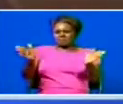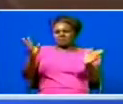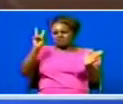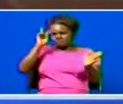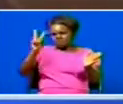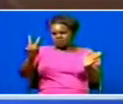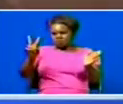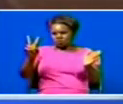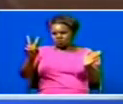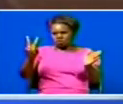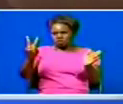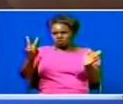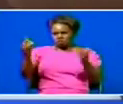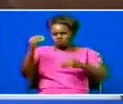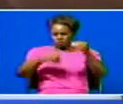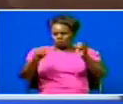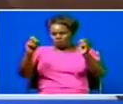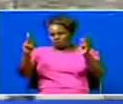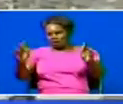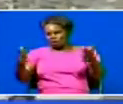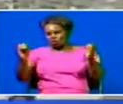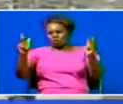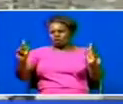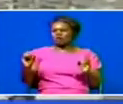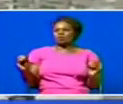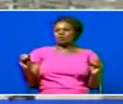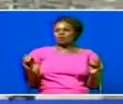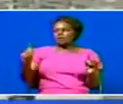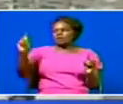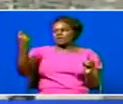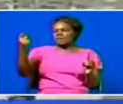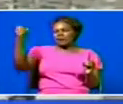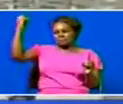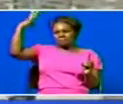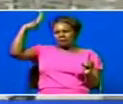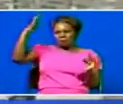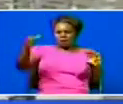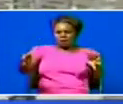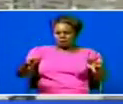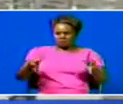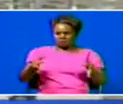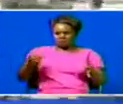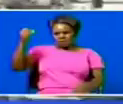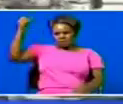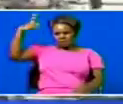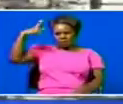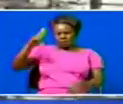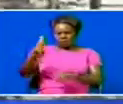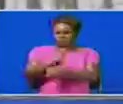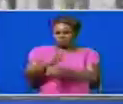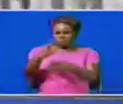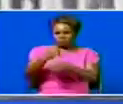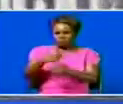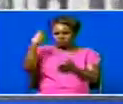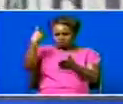views whether they are okay or not. According to Kenya Power's books of accounts, the power utility company